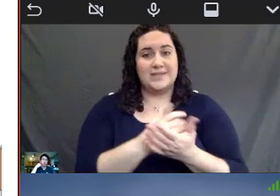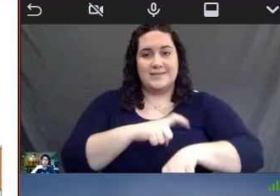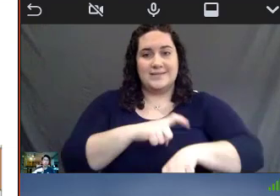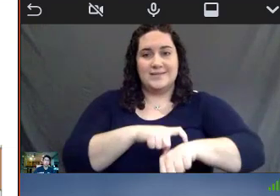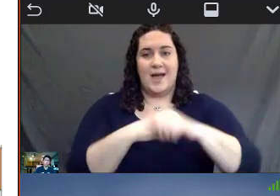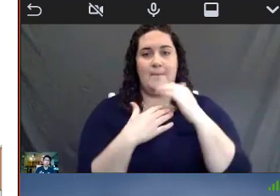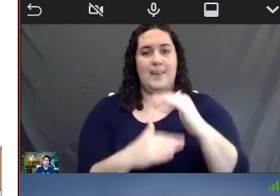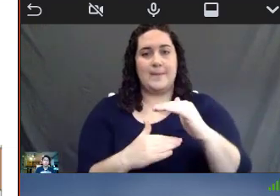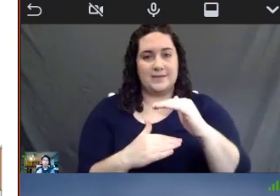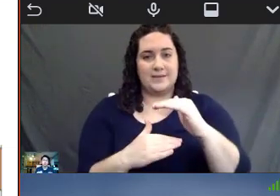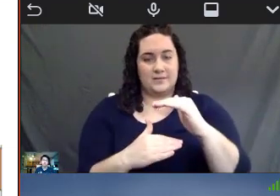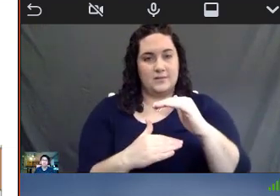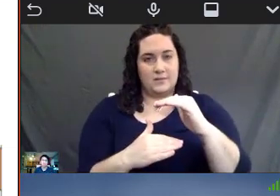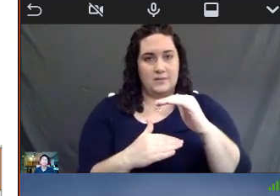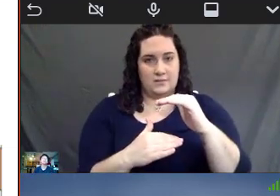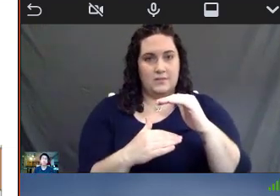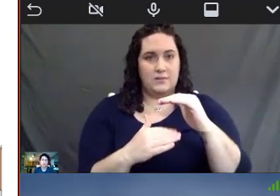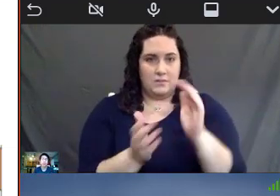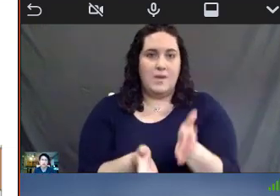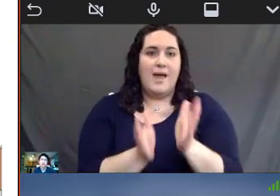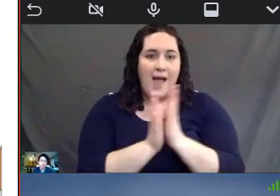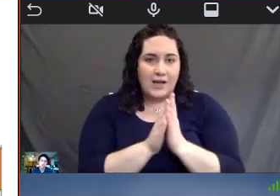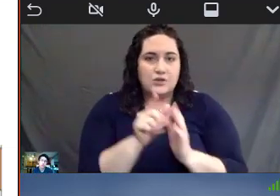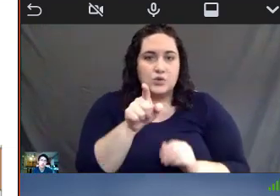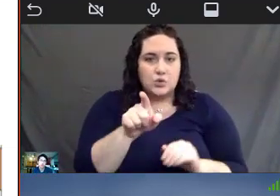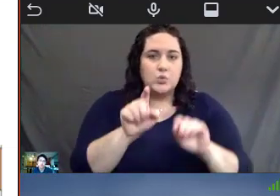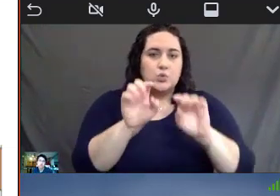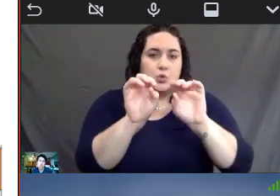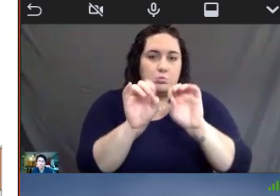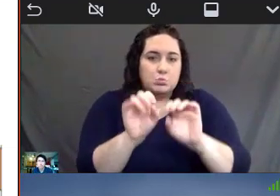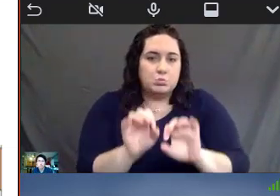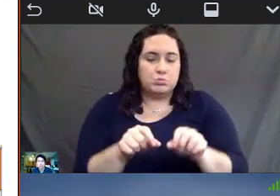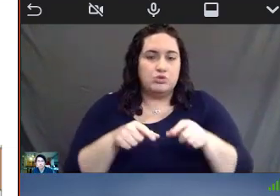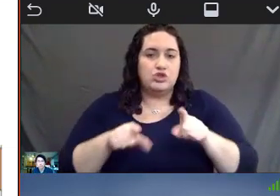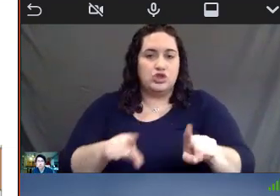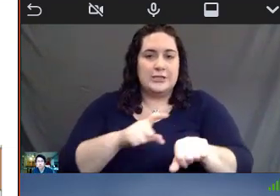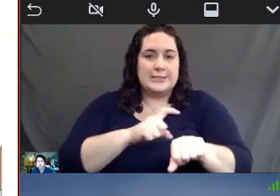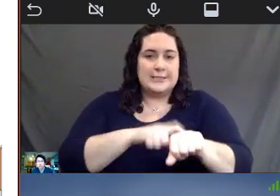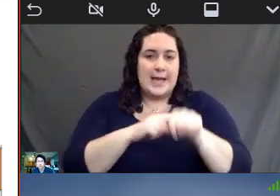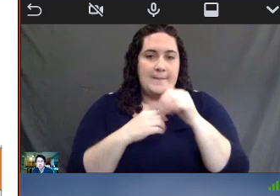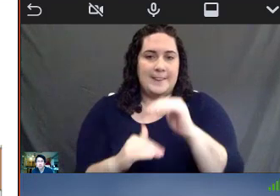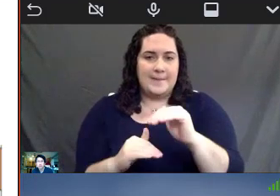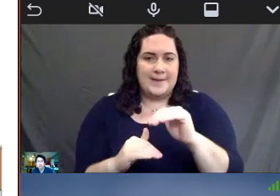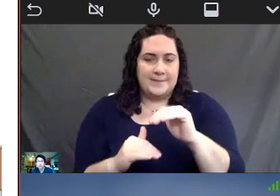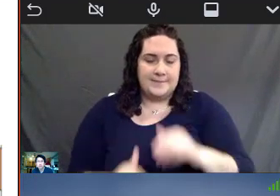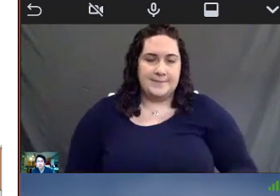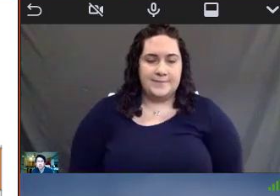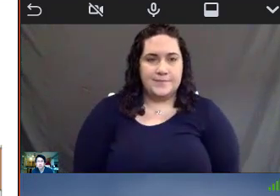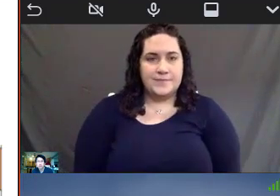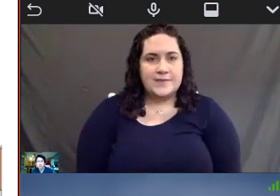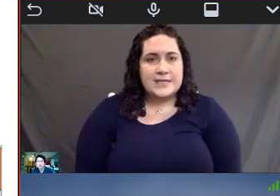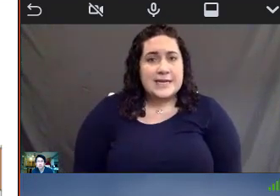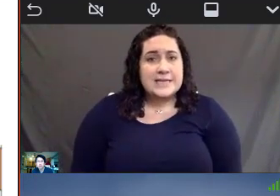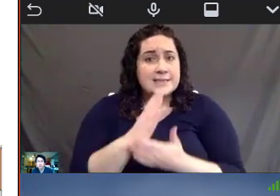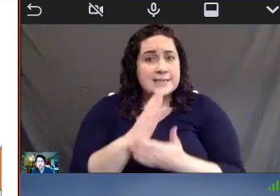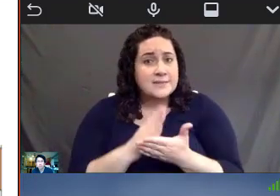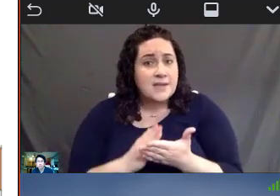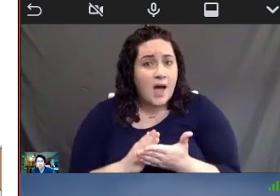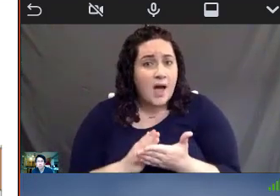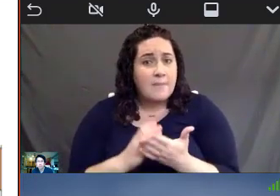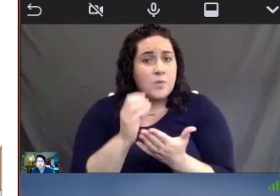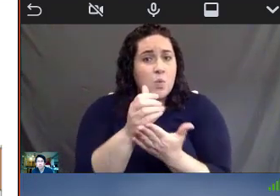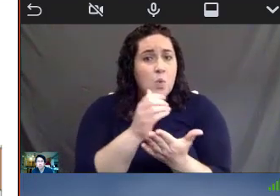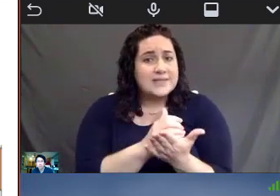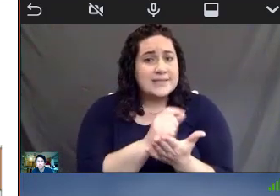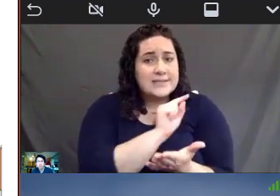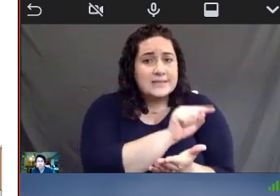in that time window. I think we're waiting for feedback. There are several classes that I believe are going to run midterms in the next week